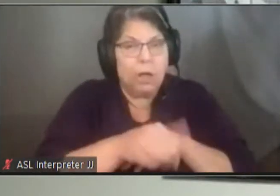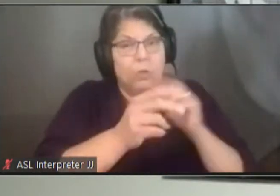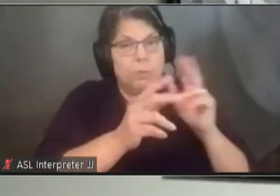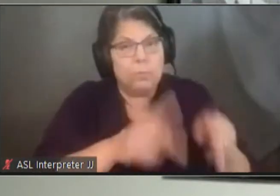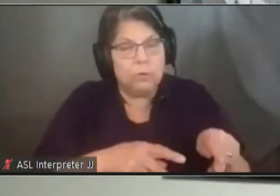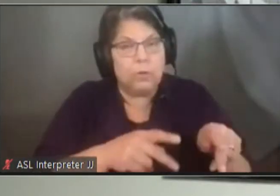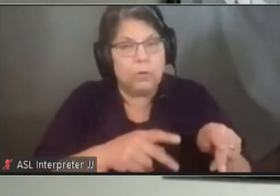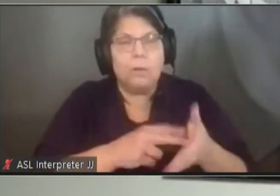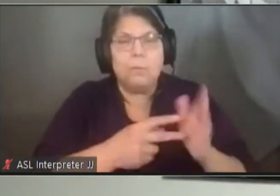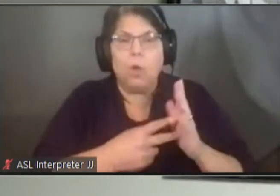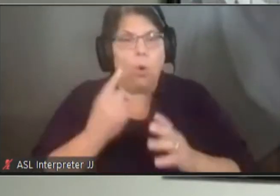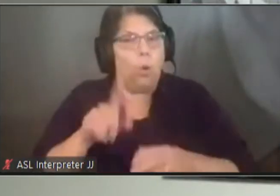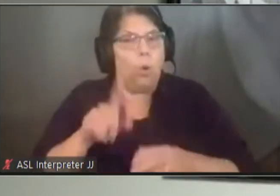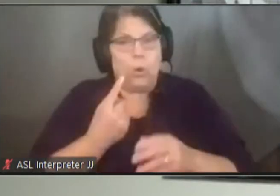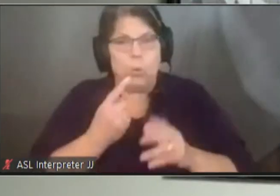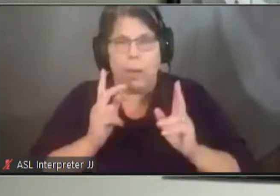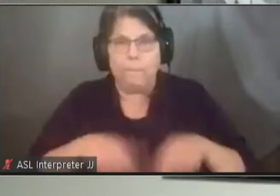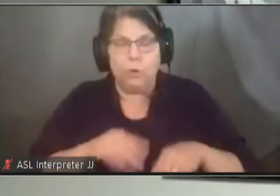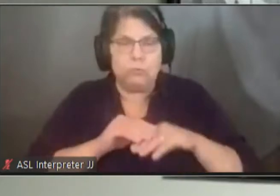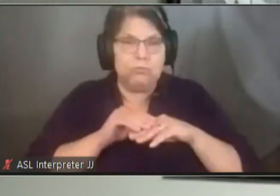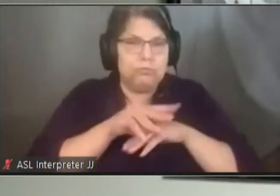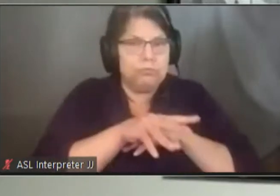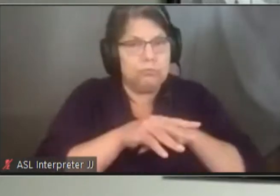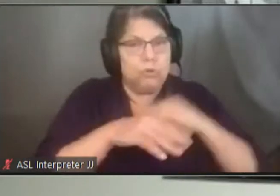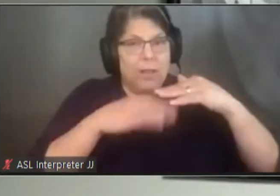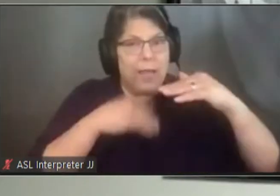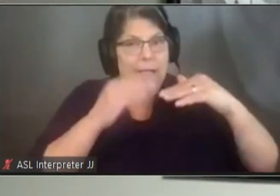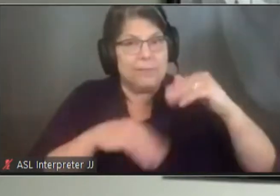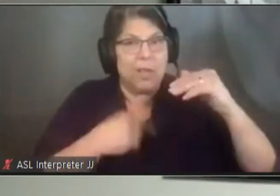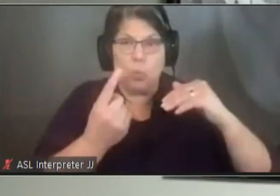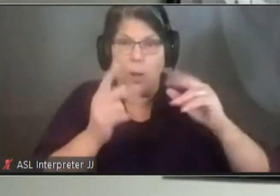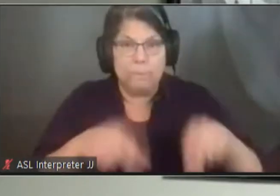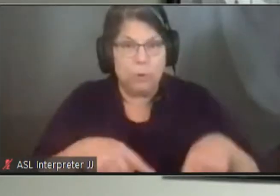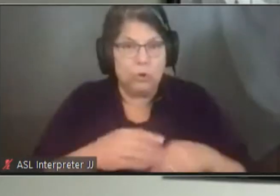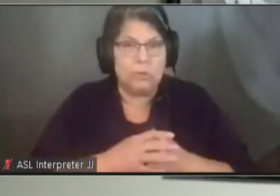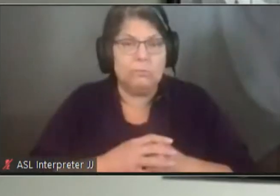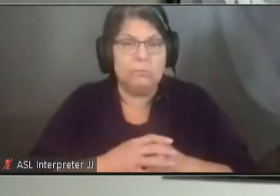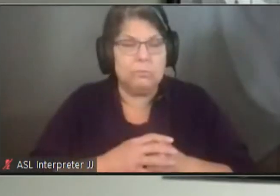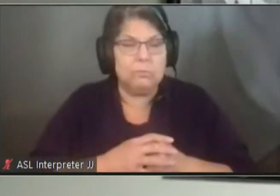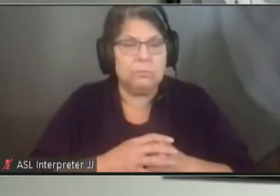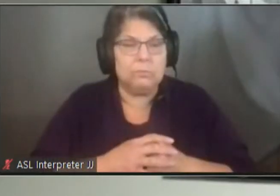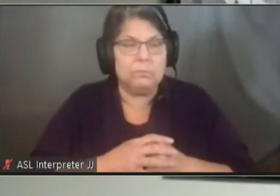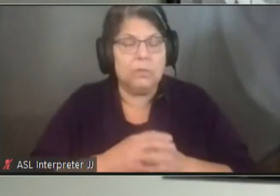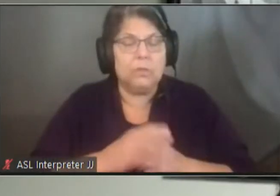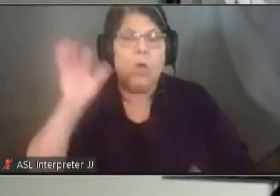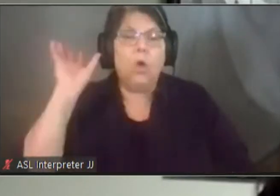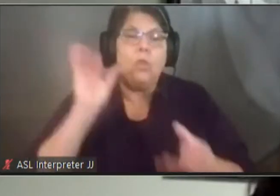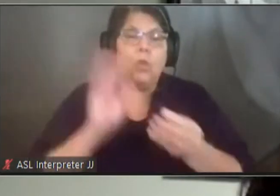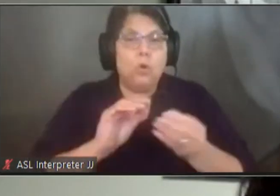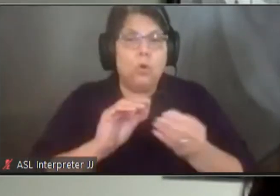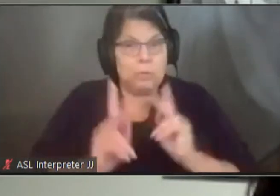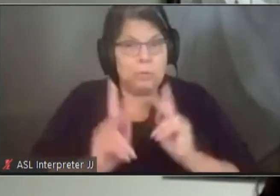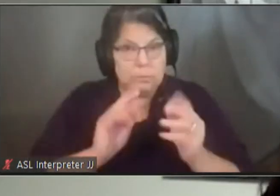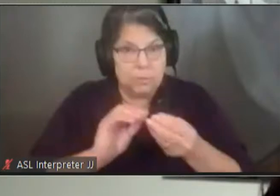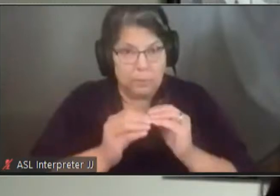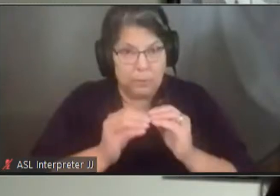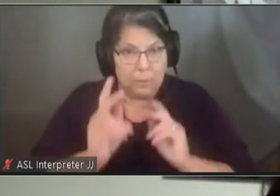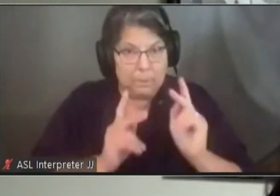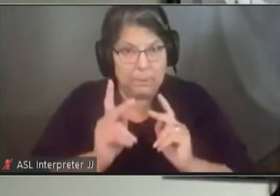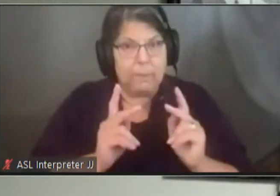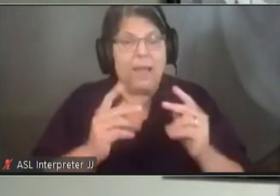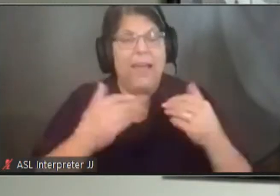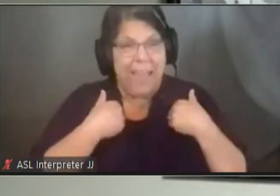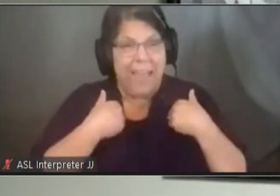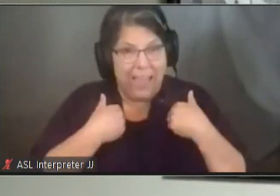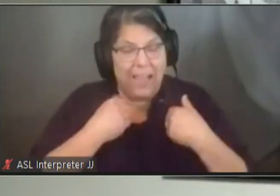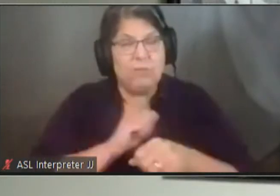be transferring it to less than 1 person. So the total cases at this point